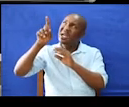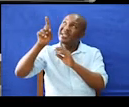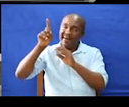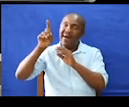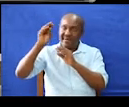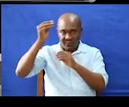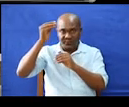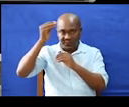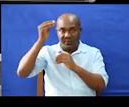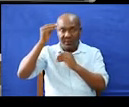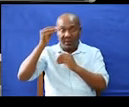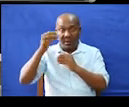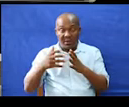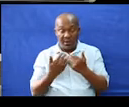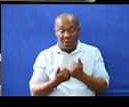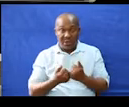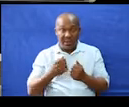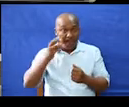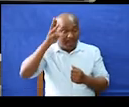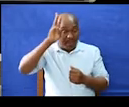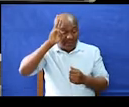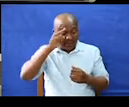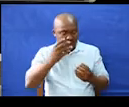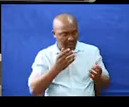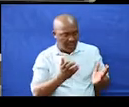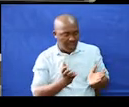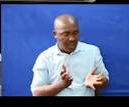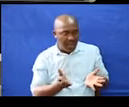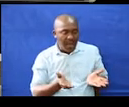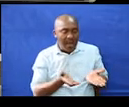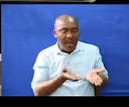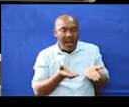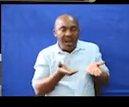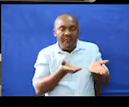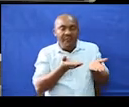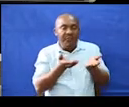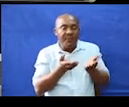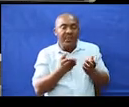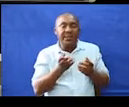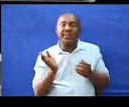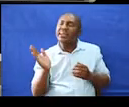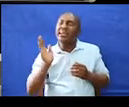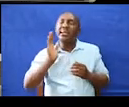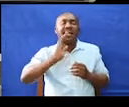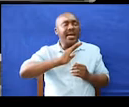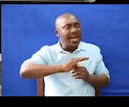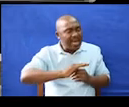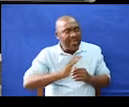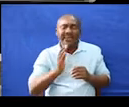their parents were developed from their daily-to-daily exercising